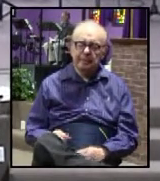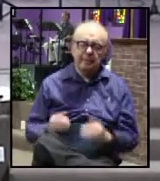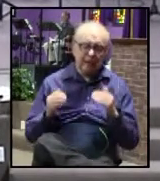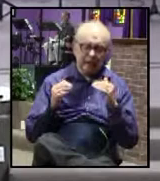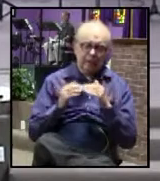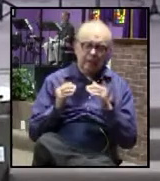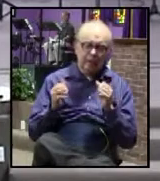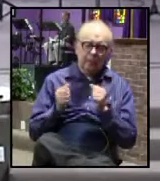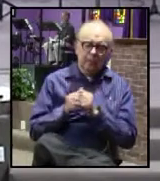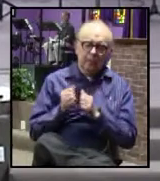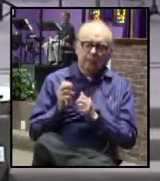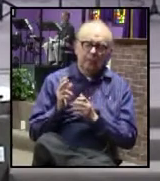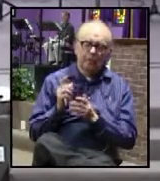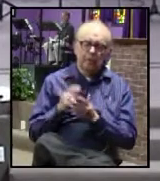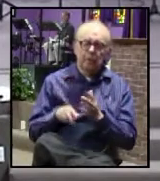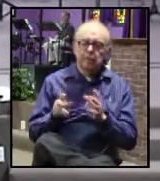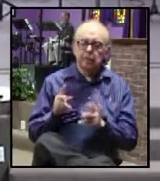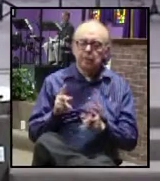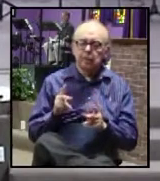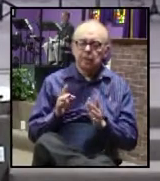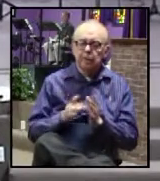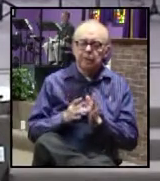Equate that to what Jesus is doing.